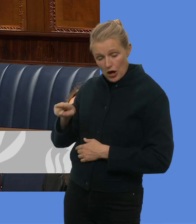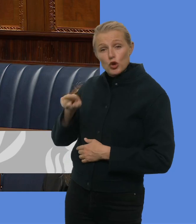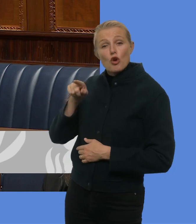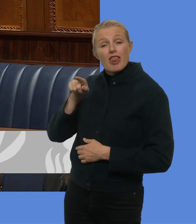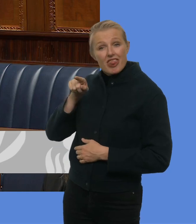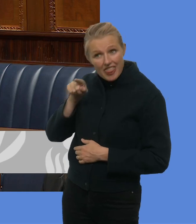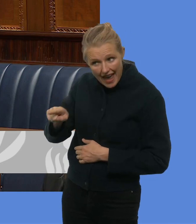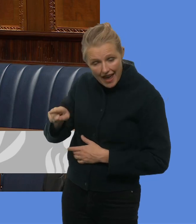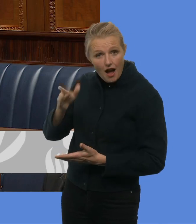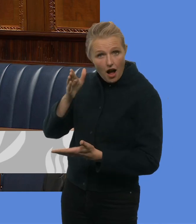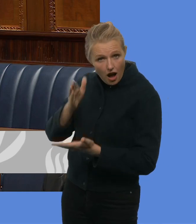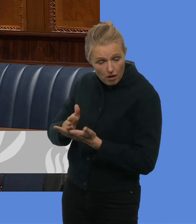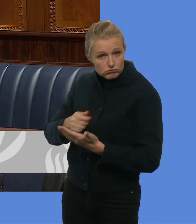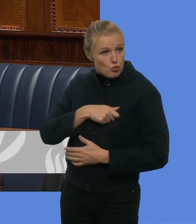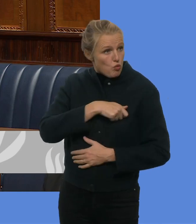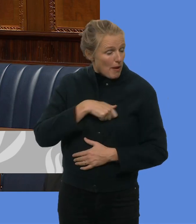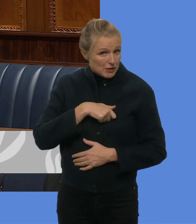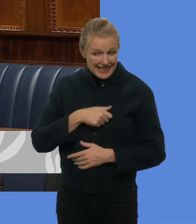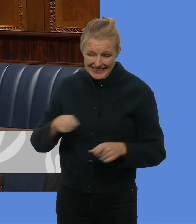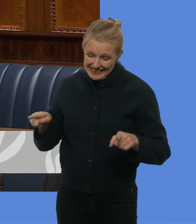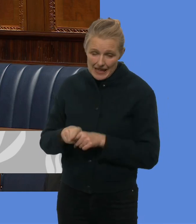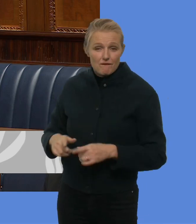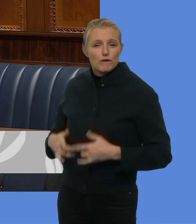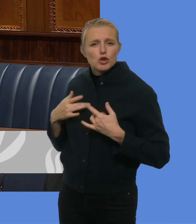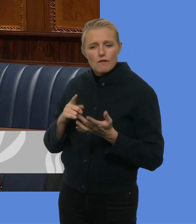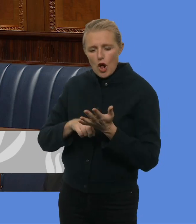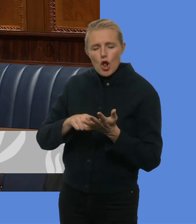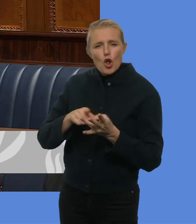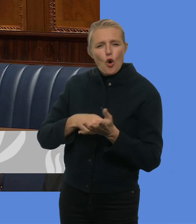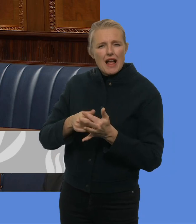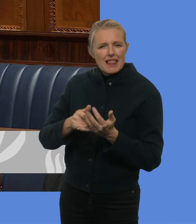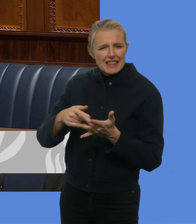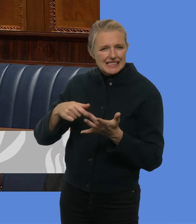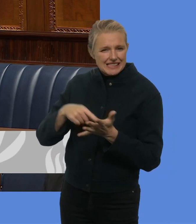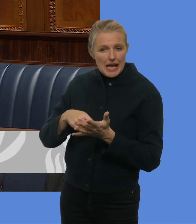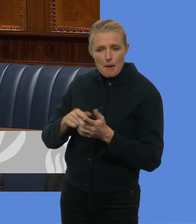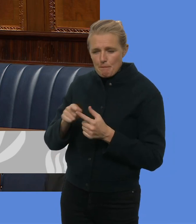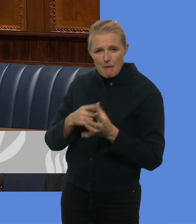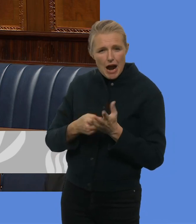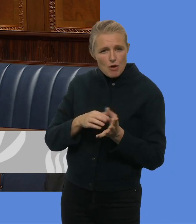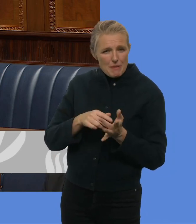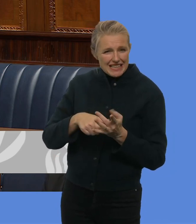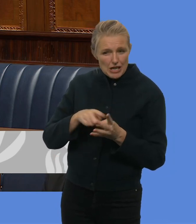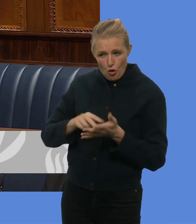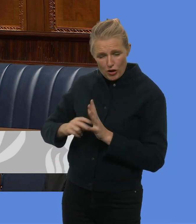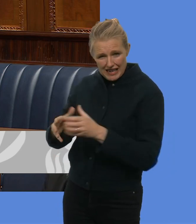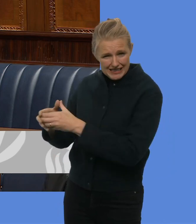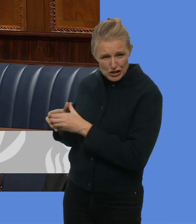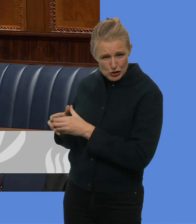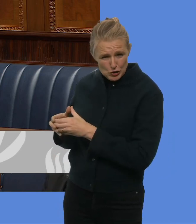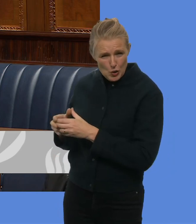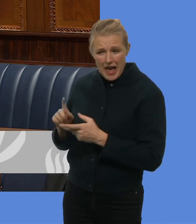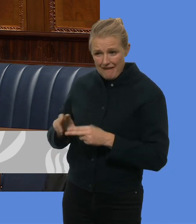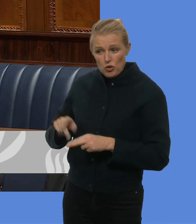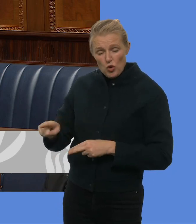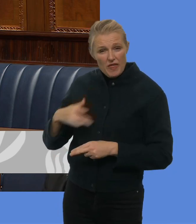proscribed unlawful paramilitary organisations, and on that basis explain the rationale as to why it was appropriate to hear their views in